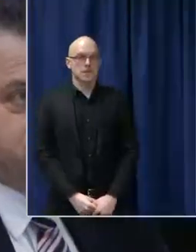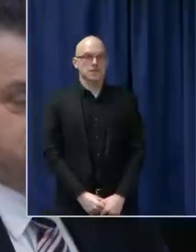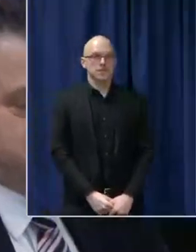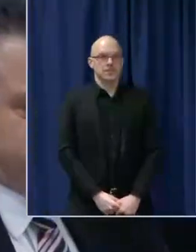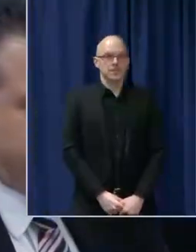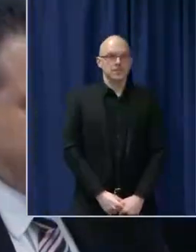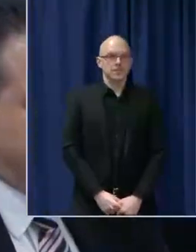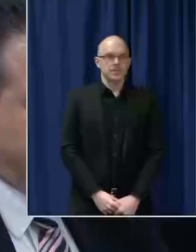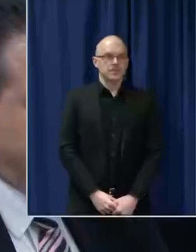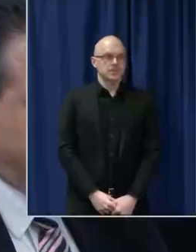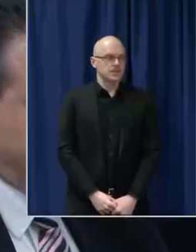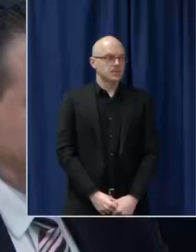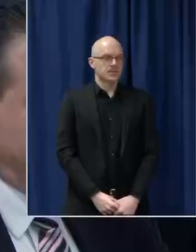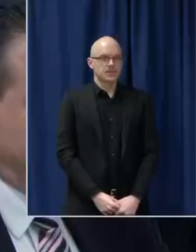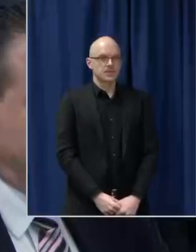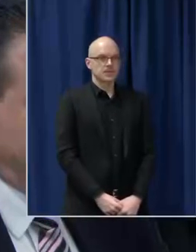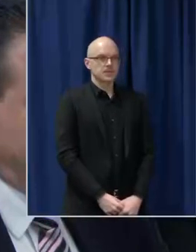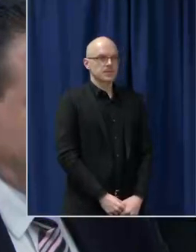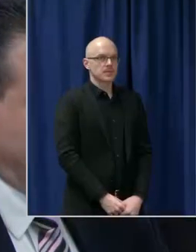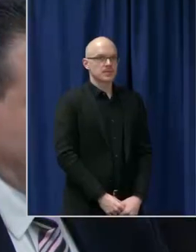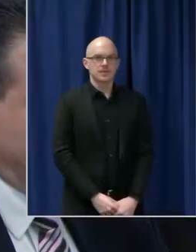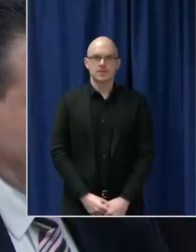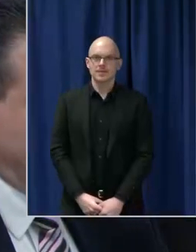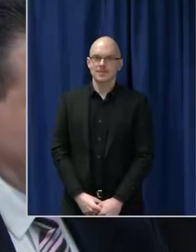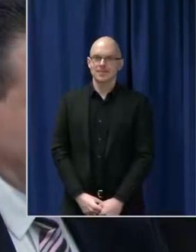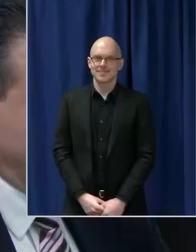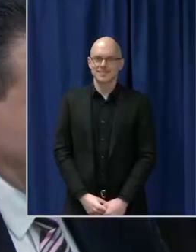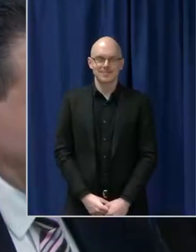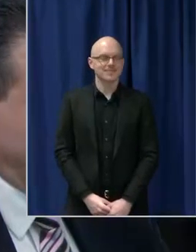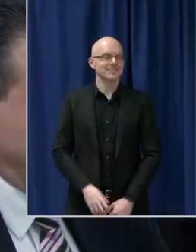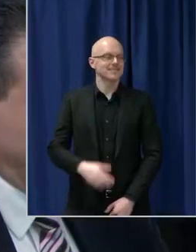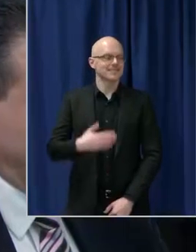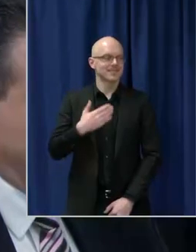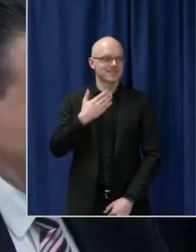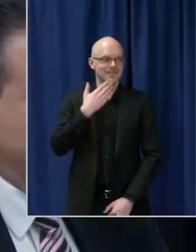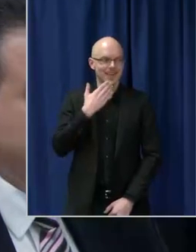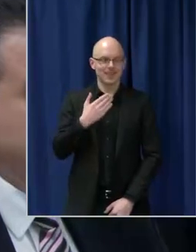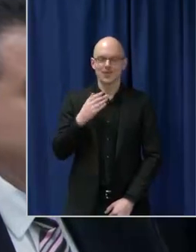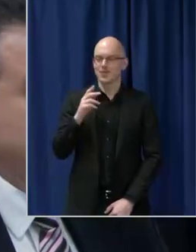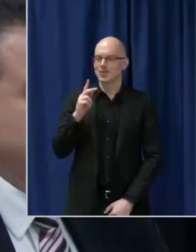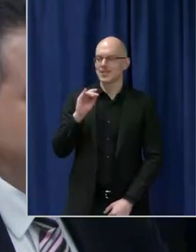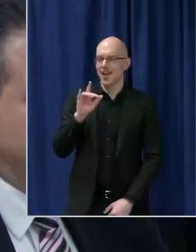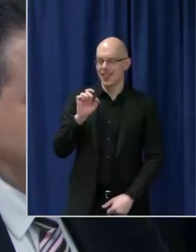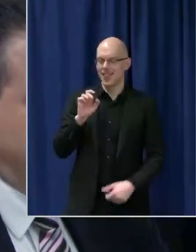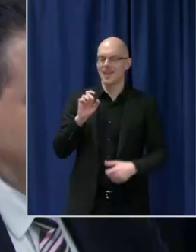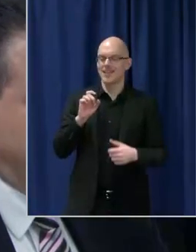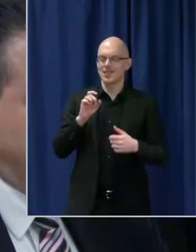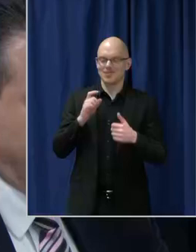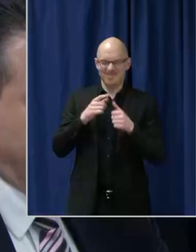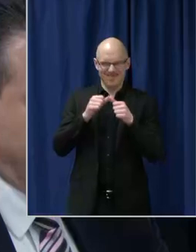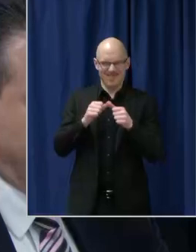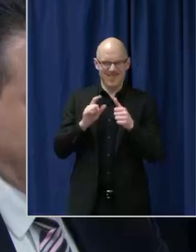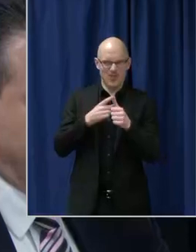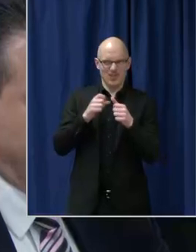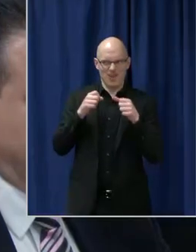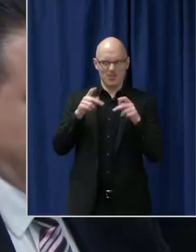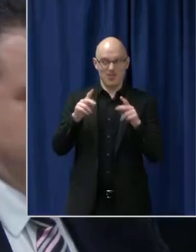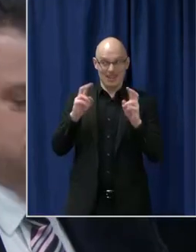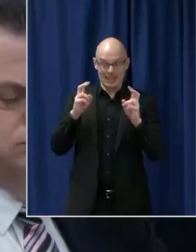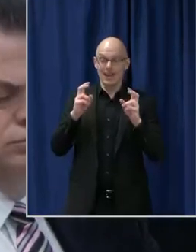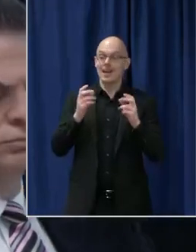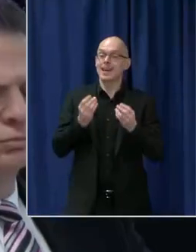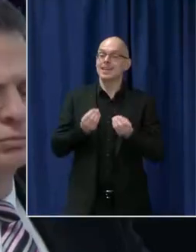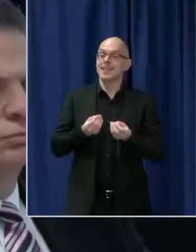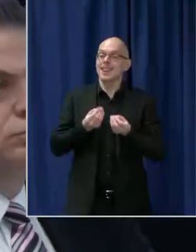Thank you, Kyle. So we're continuing with the first opportunity in our recommendation section titled Delivery